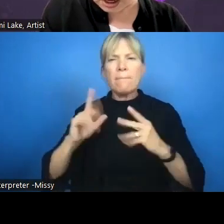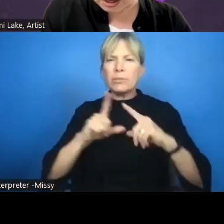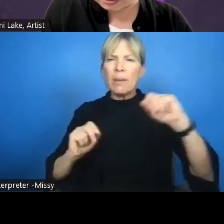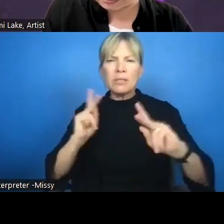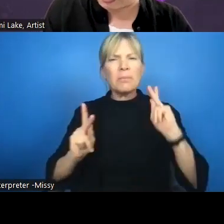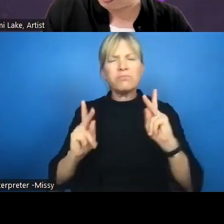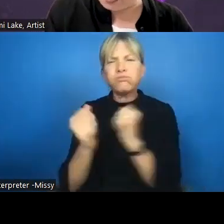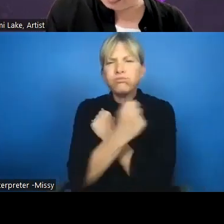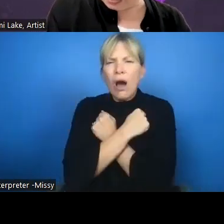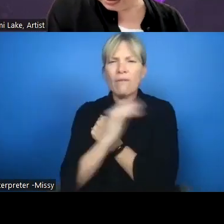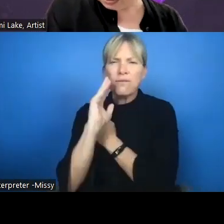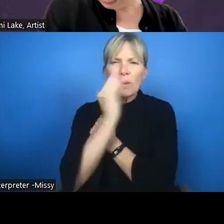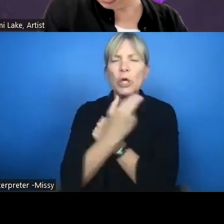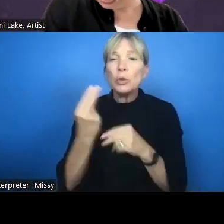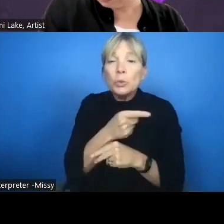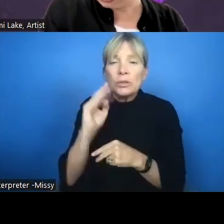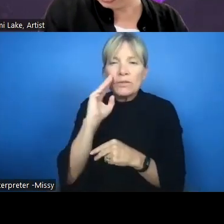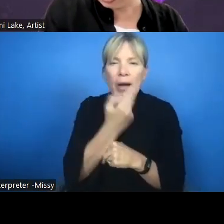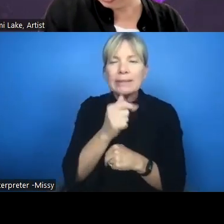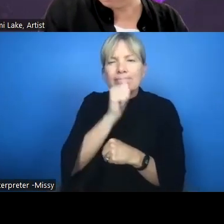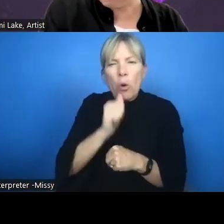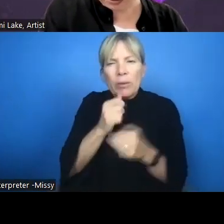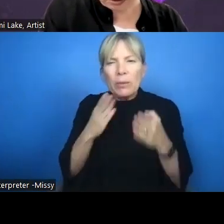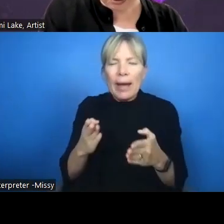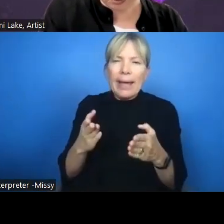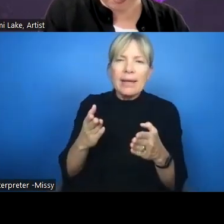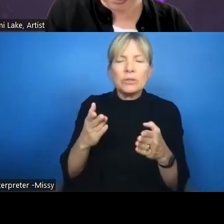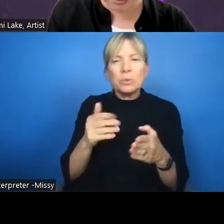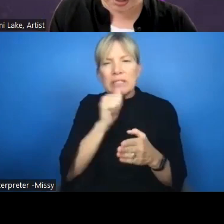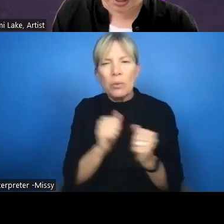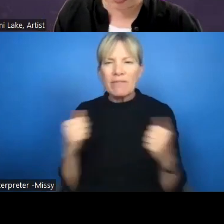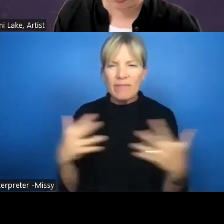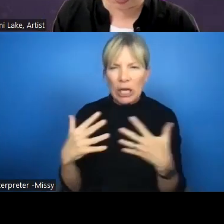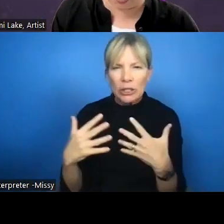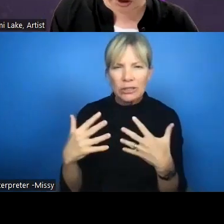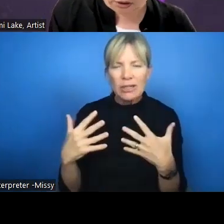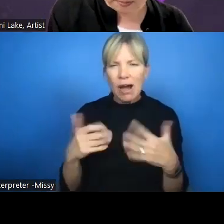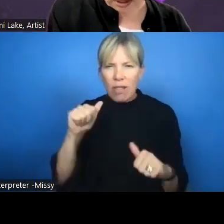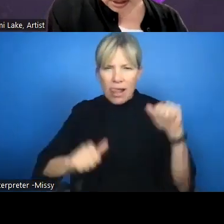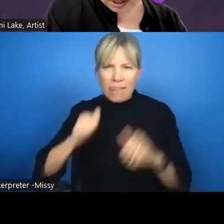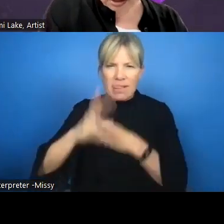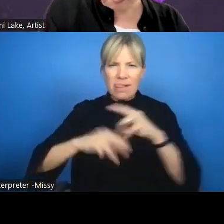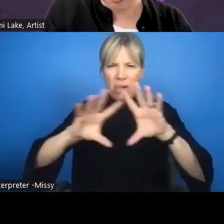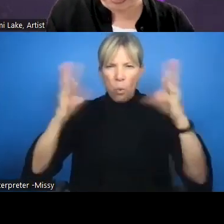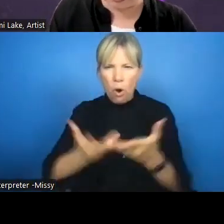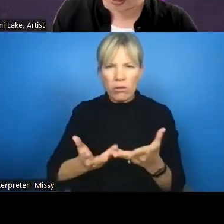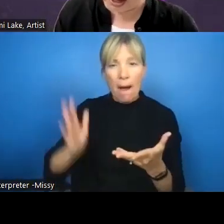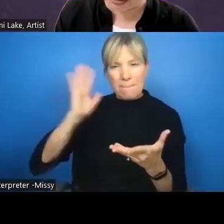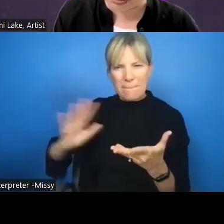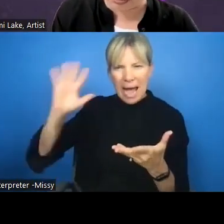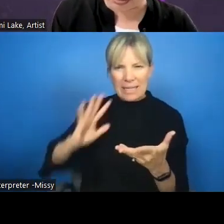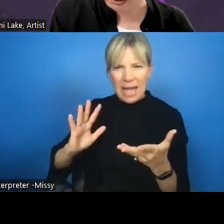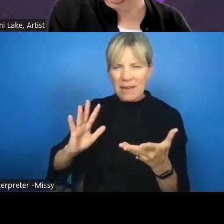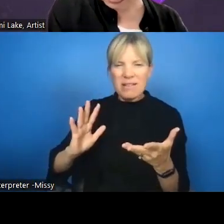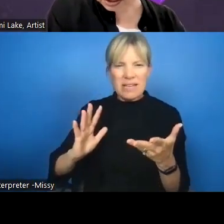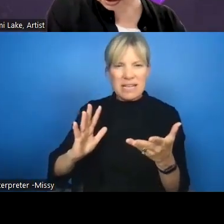used as a coping mechanism to deal with their fears of an uncertain world back then, political chaos